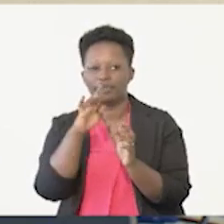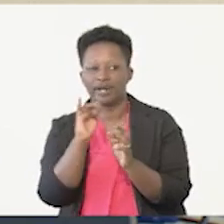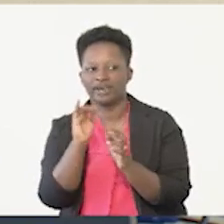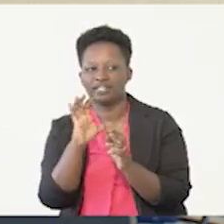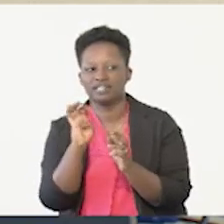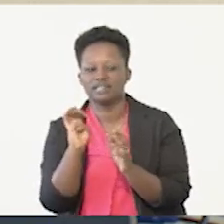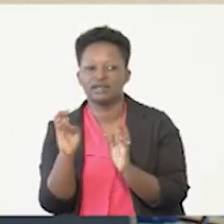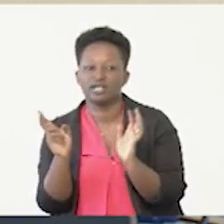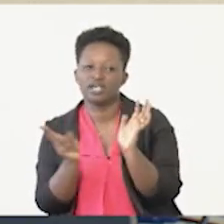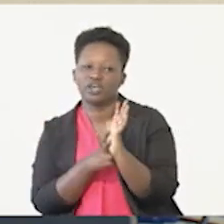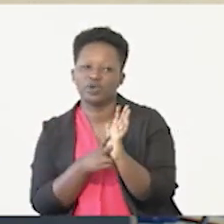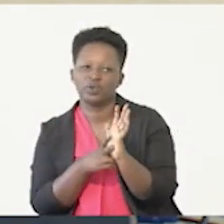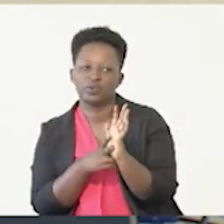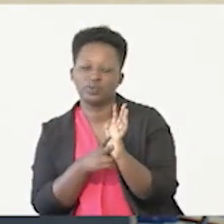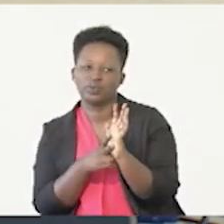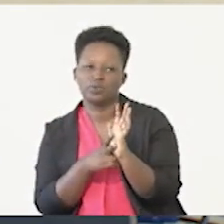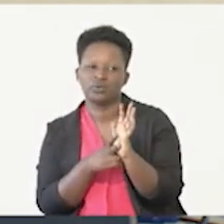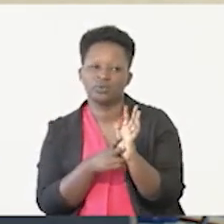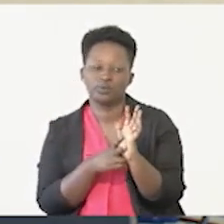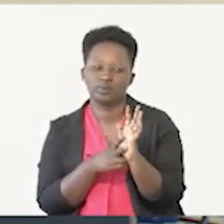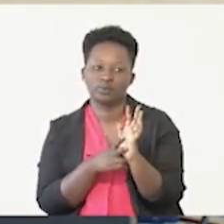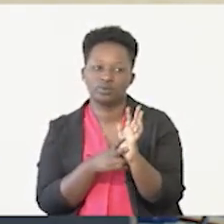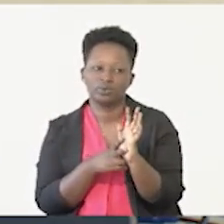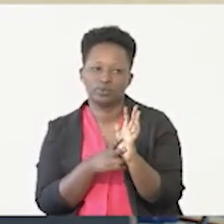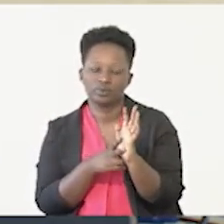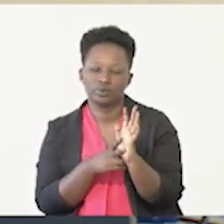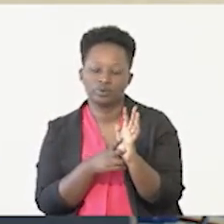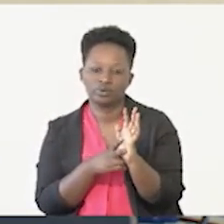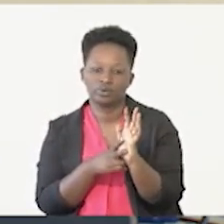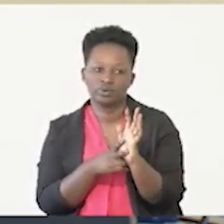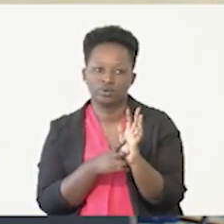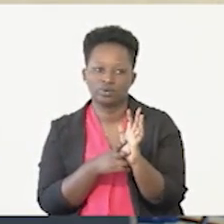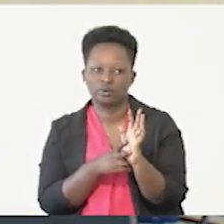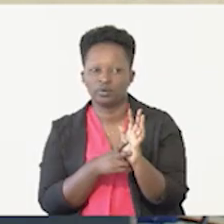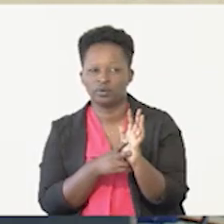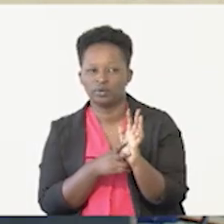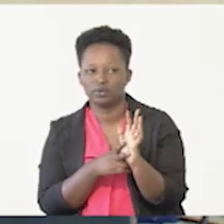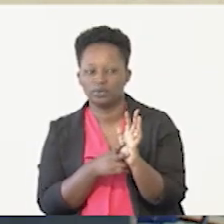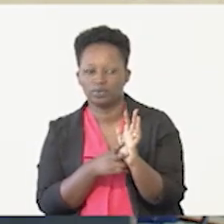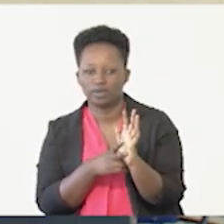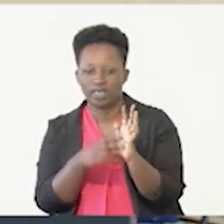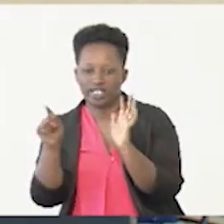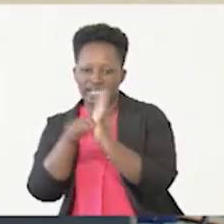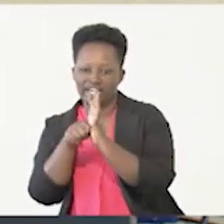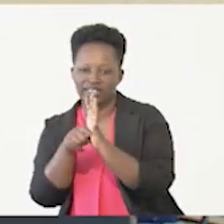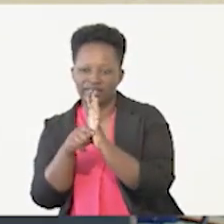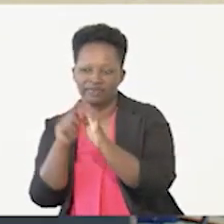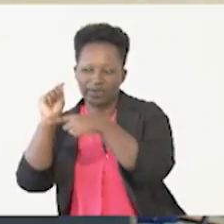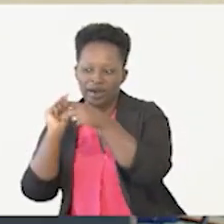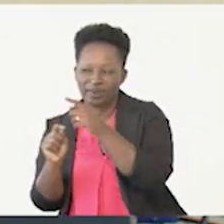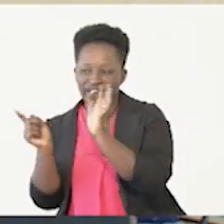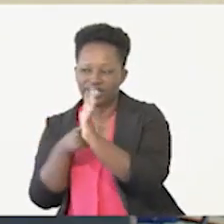price P of the commodity will be, if you get, here it is a negative, and the negative divided by negative is a